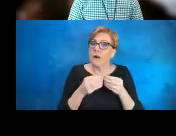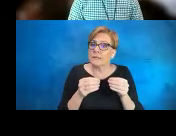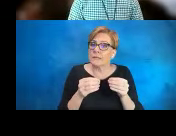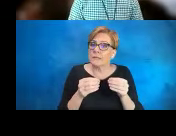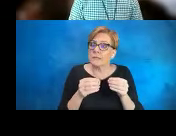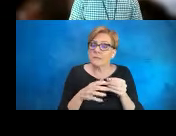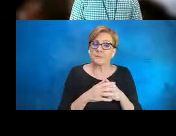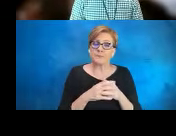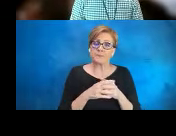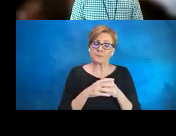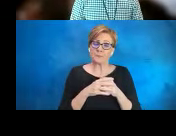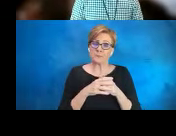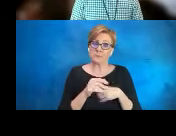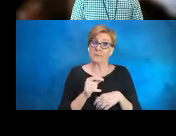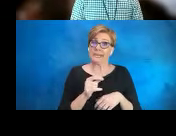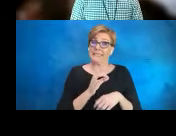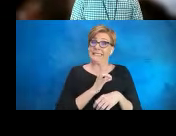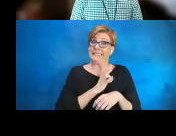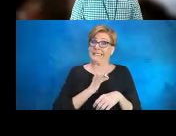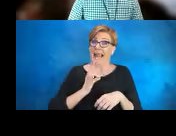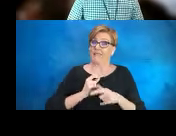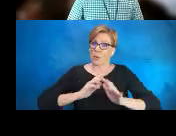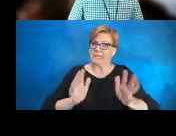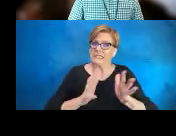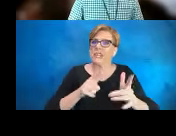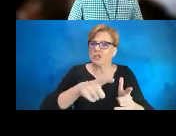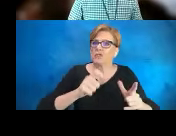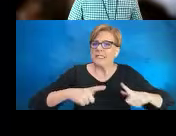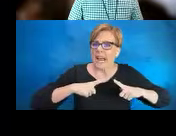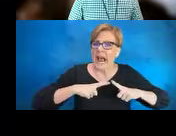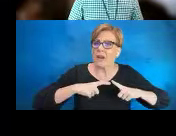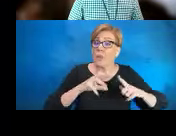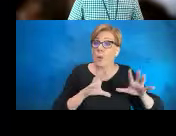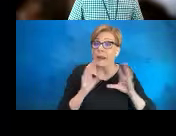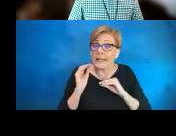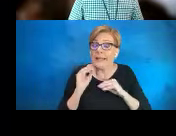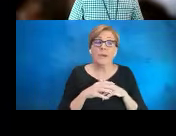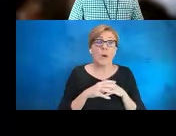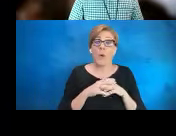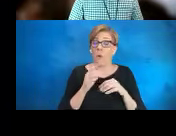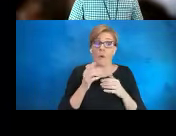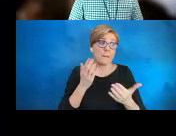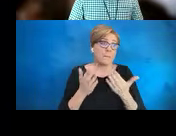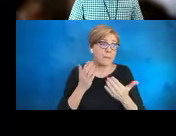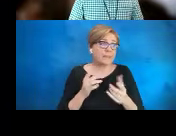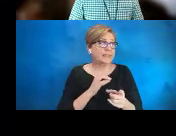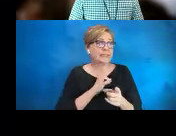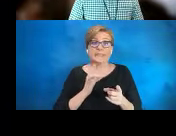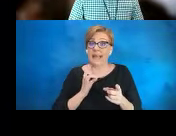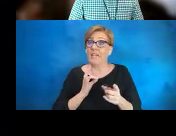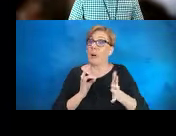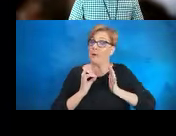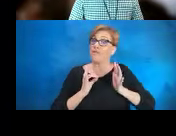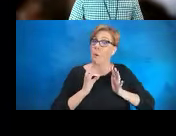Staff were incentivized to retire early or leave the agency. Staff were moved from, say, looking at cases in the